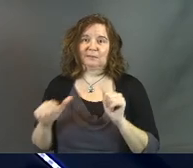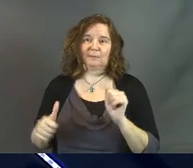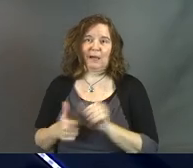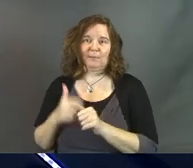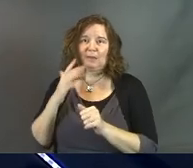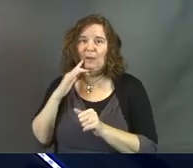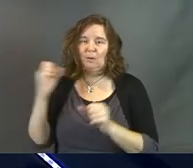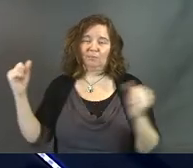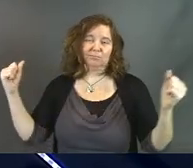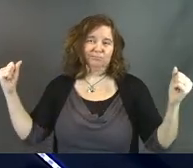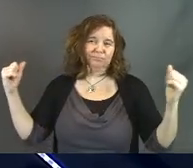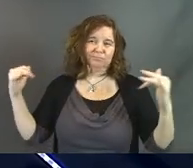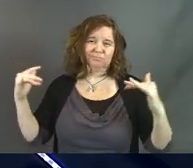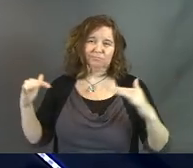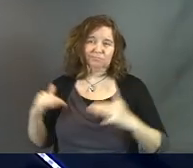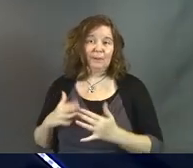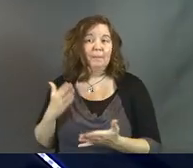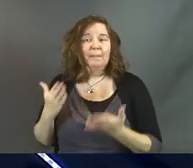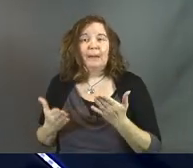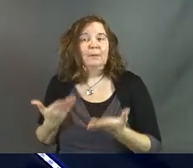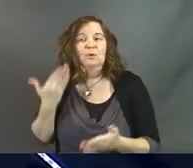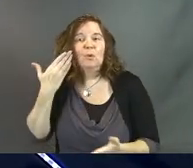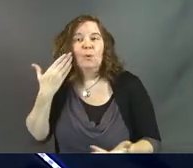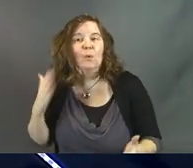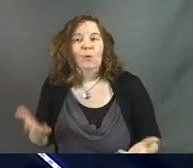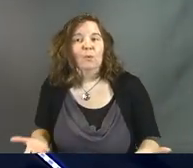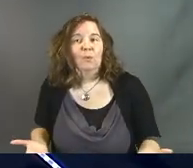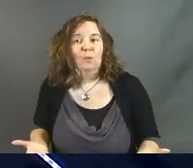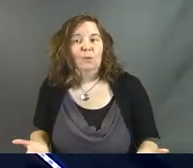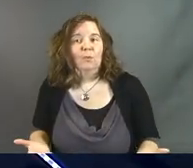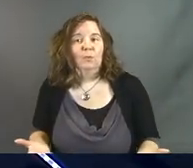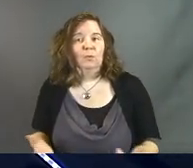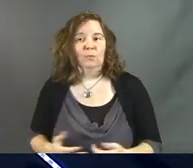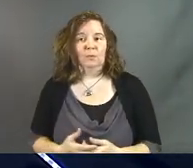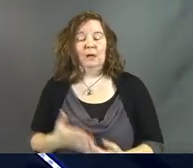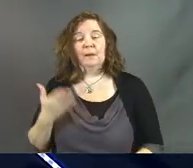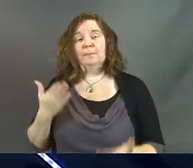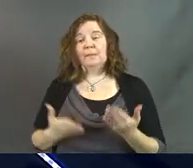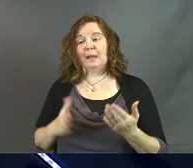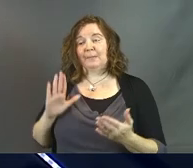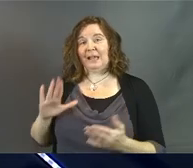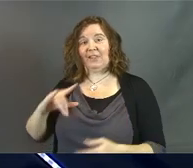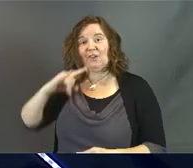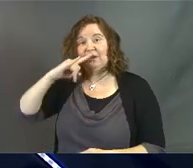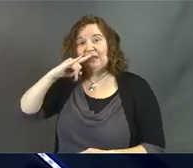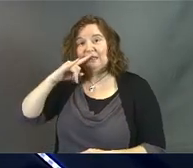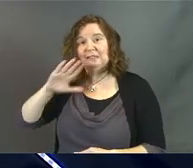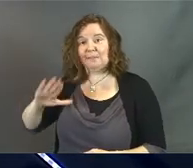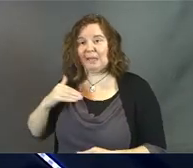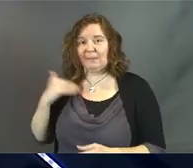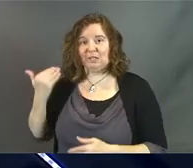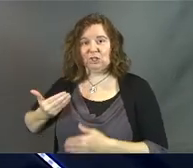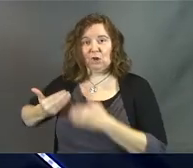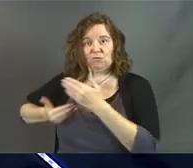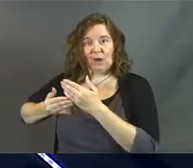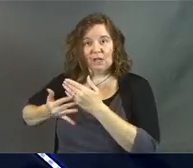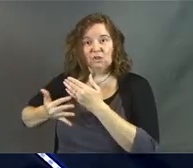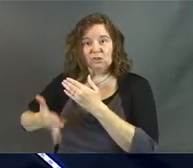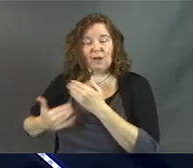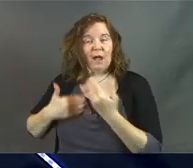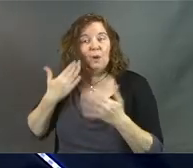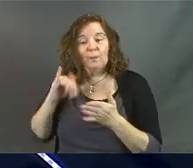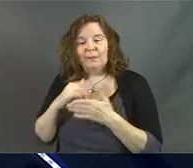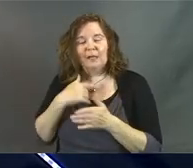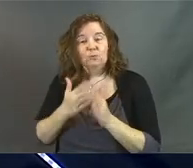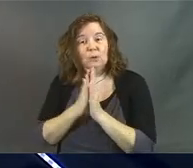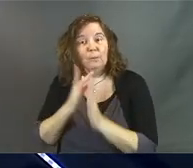them that are going to come streaming. And you don't know. And maybe it's their kids, and maybe it's generations. And I don't know,